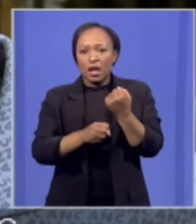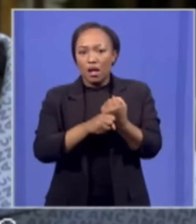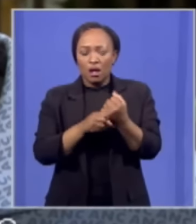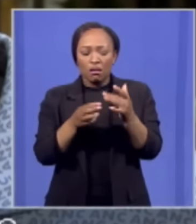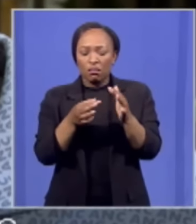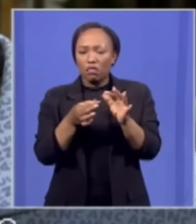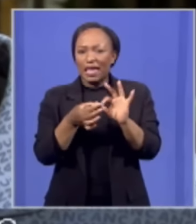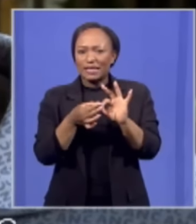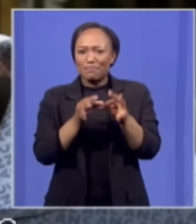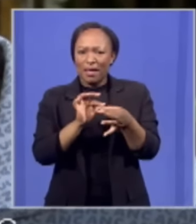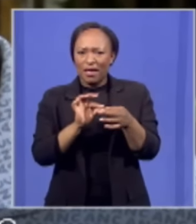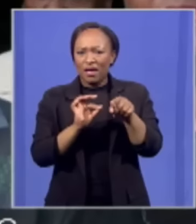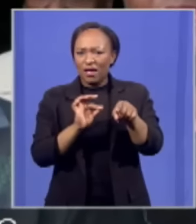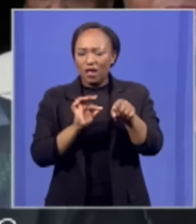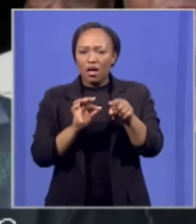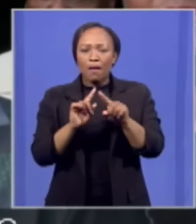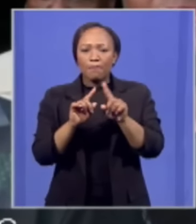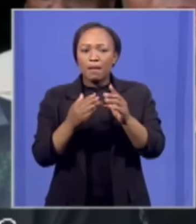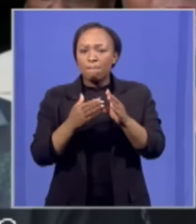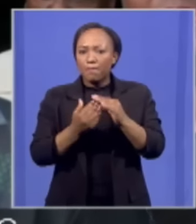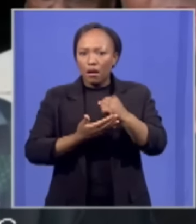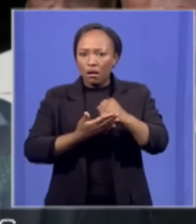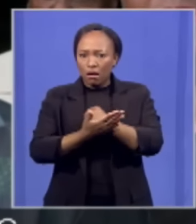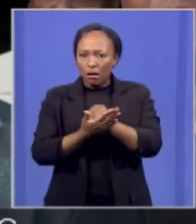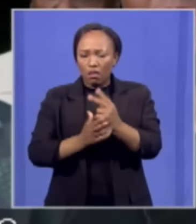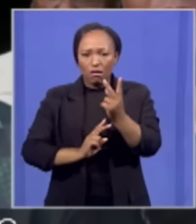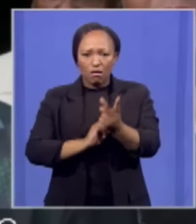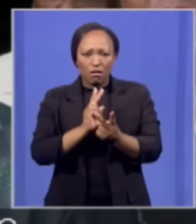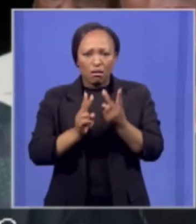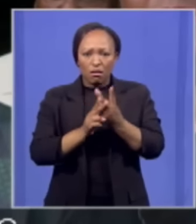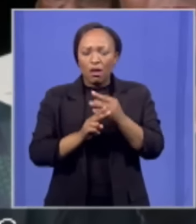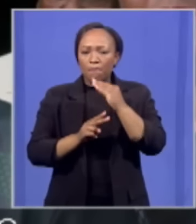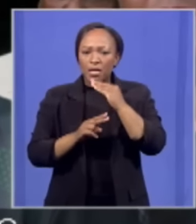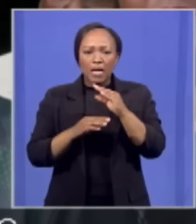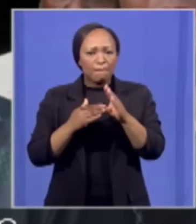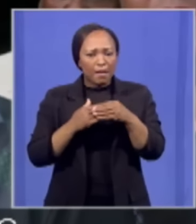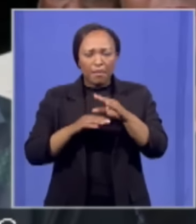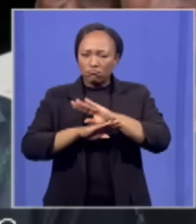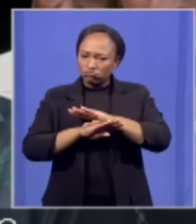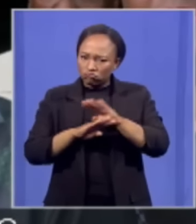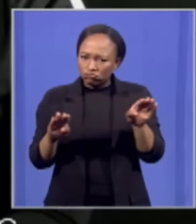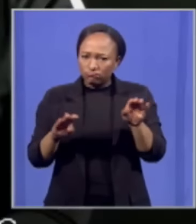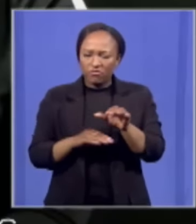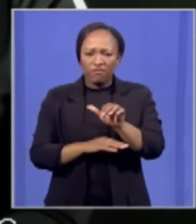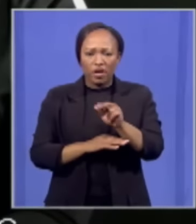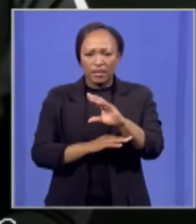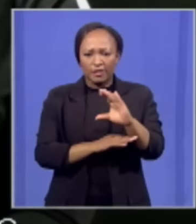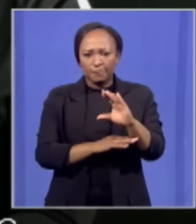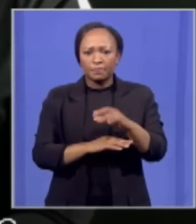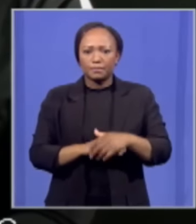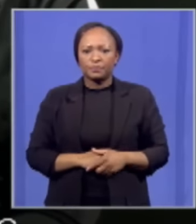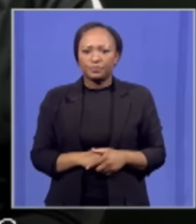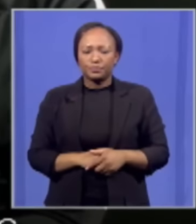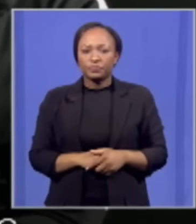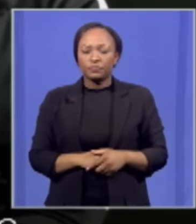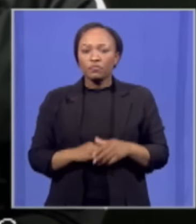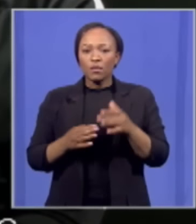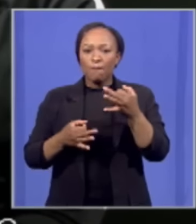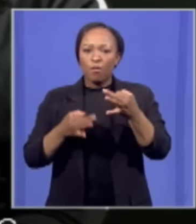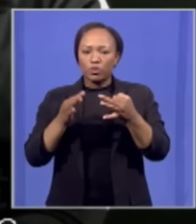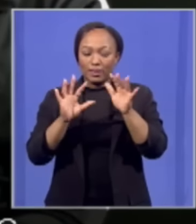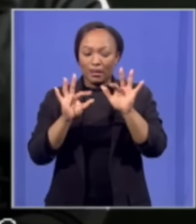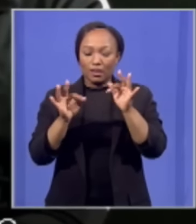expiring, without renewing your membership, you are not a member of the African National Congress. Ati mohlophuli wa dipolotiki o re bonnete